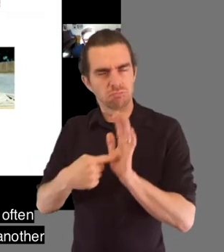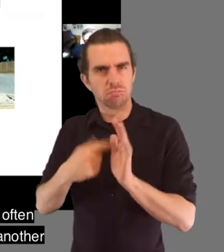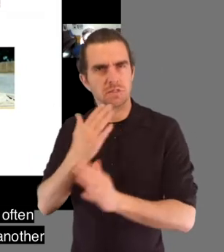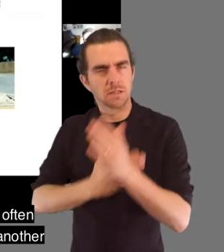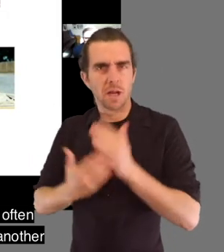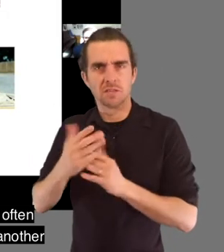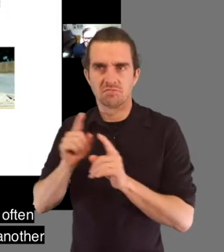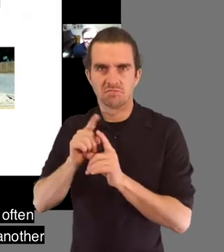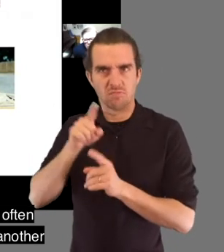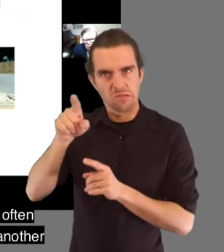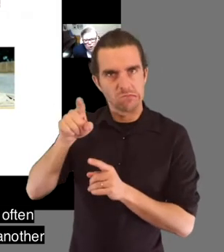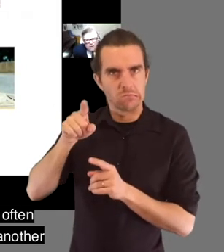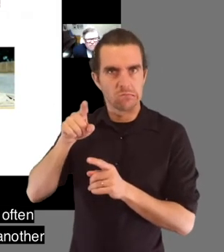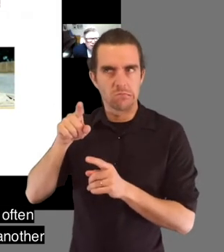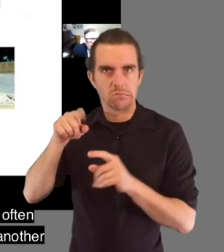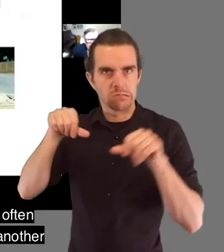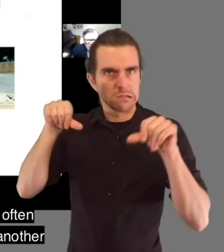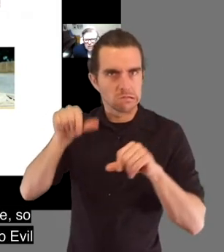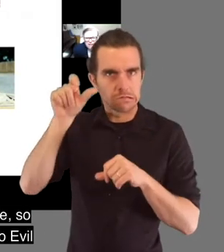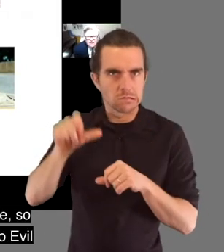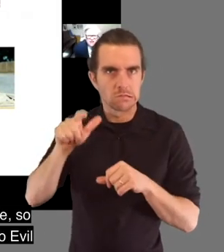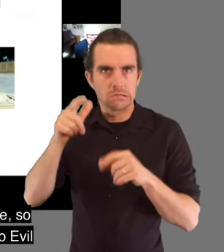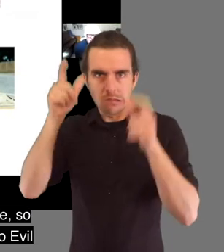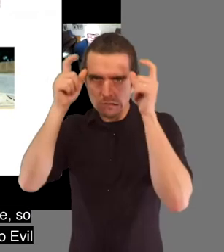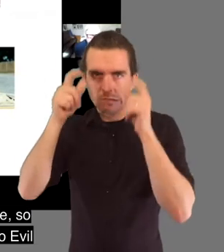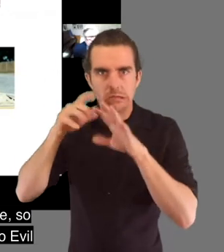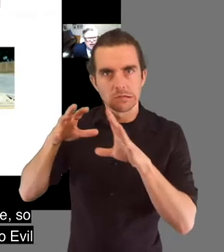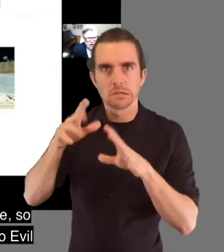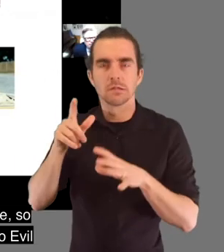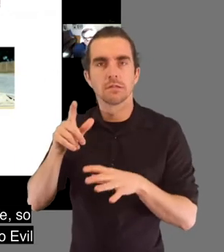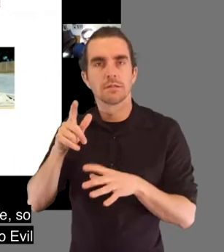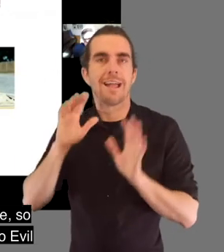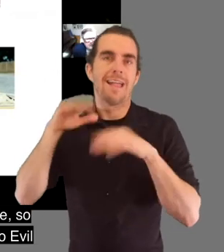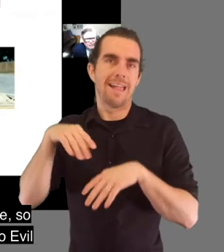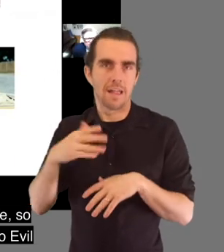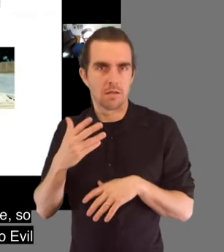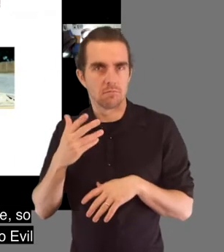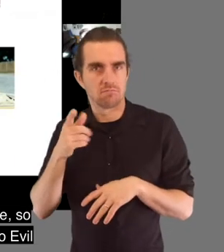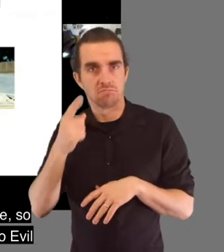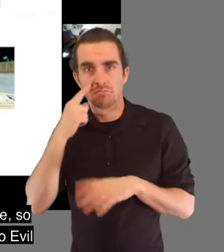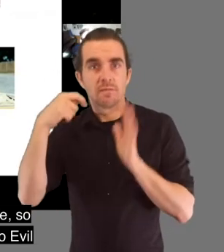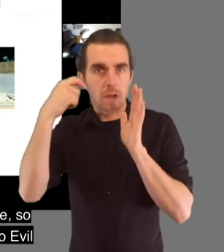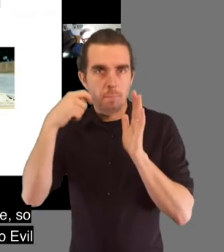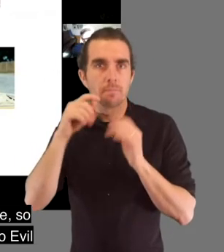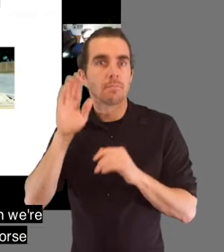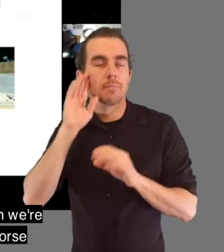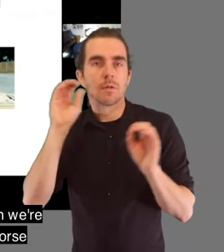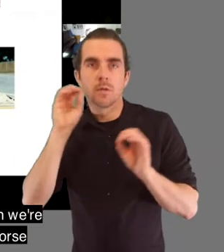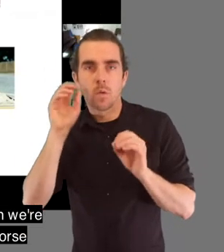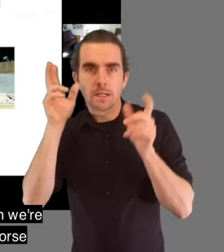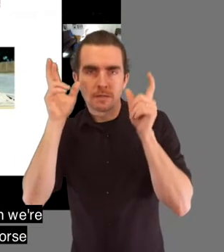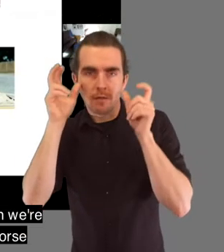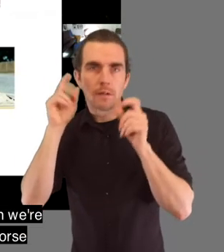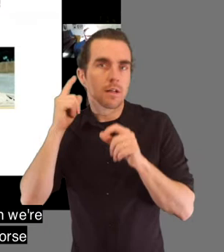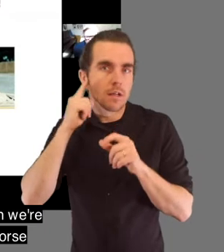in this way. Or another stereotype is that we're laughable. So take the film Hear No Evil, See No Evil, where there's a